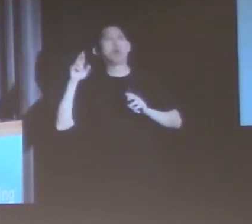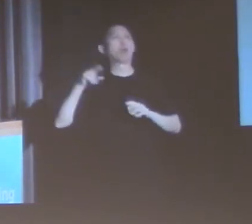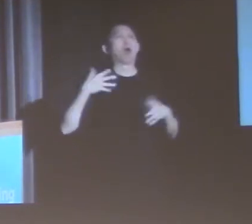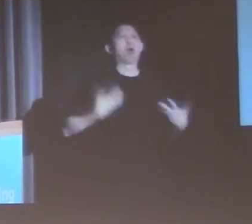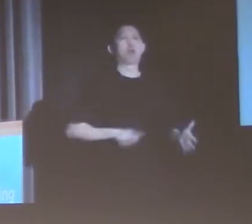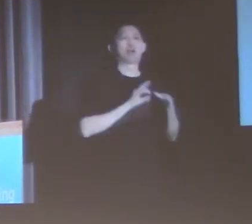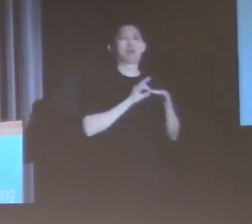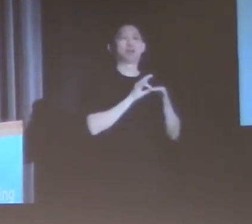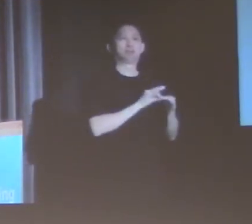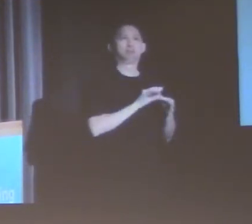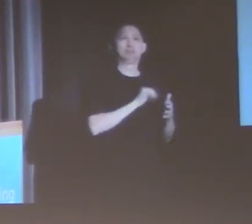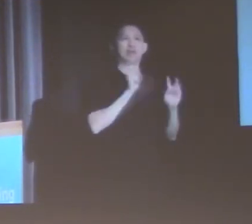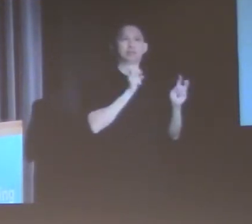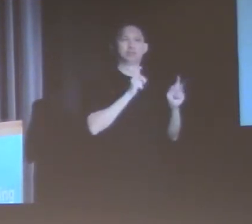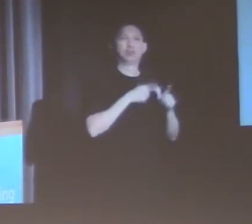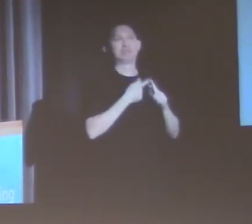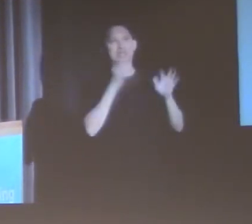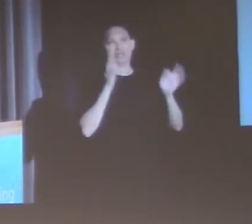that issue and that topic.